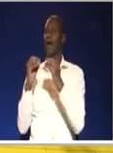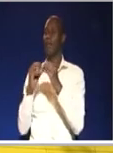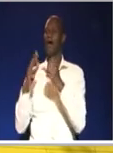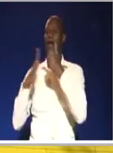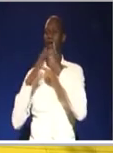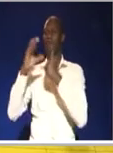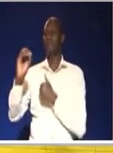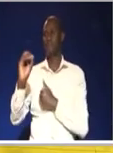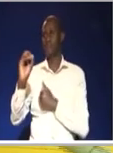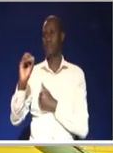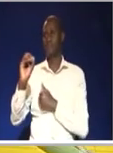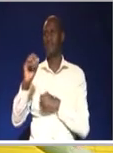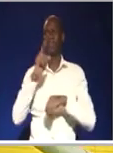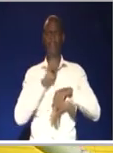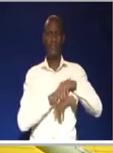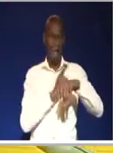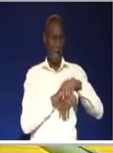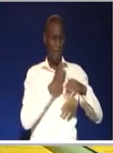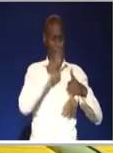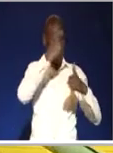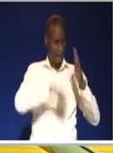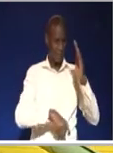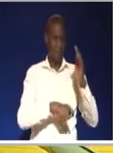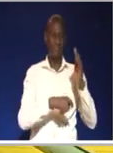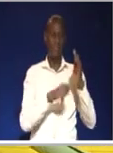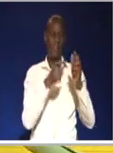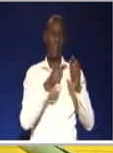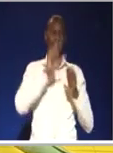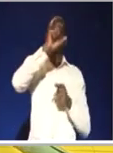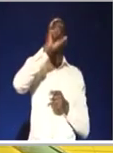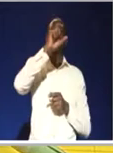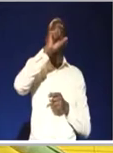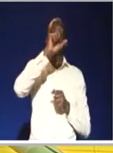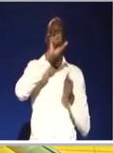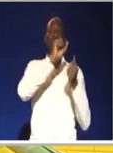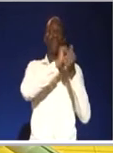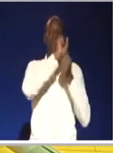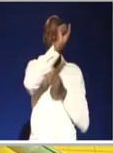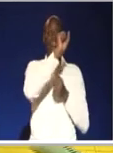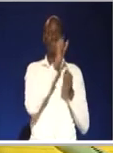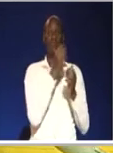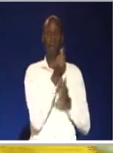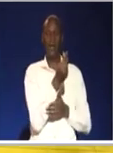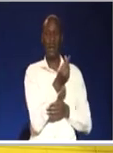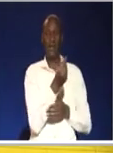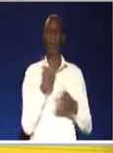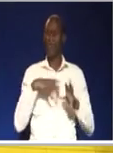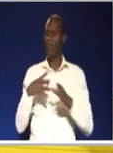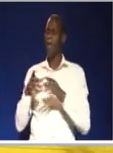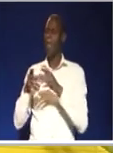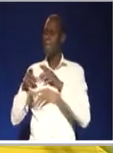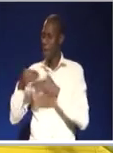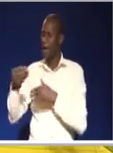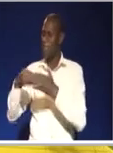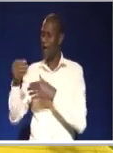bread. When the price increased to 15 shillings, the quantity